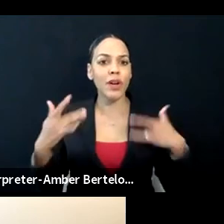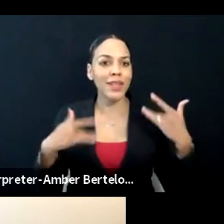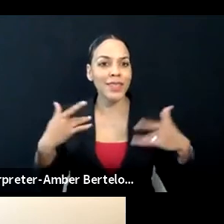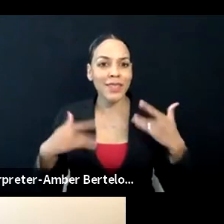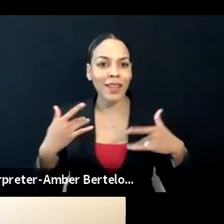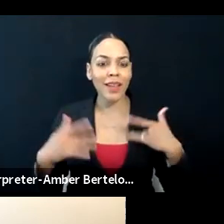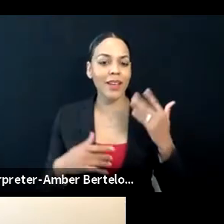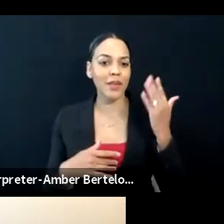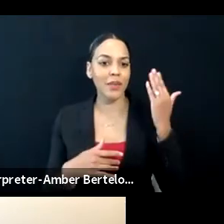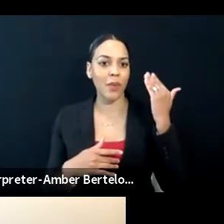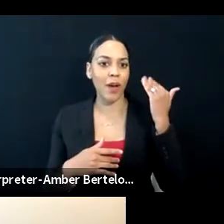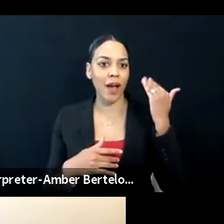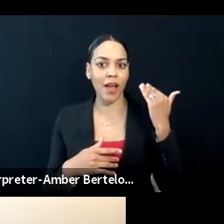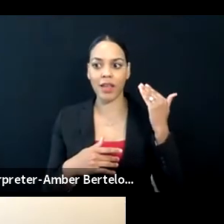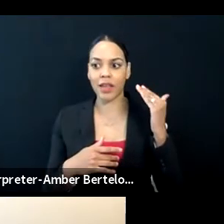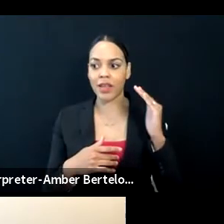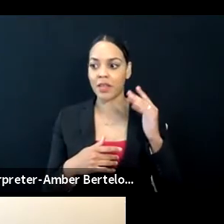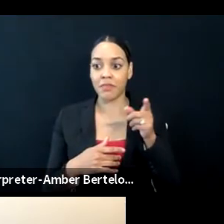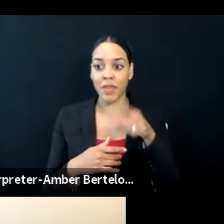that